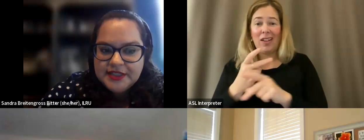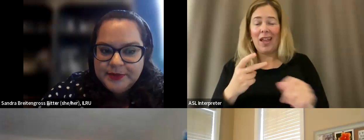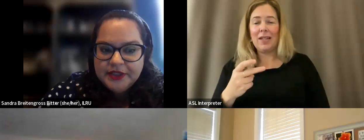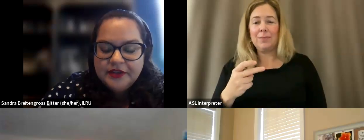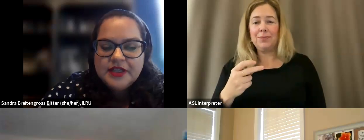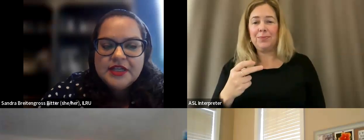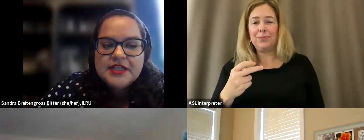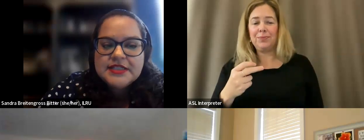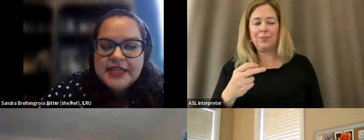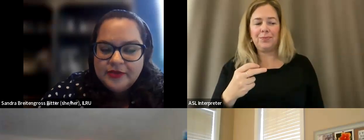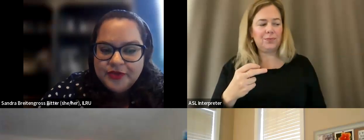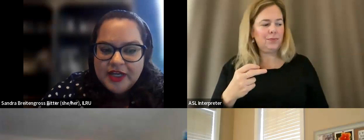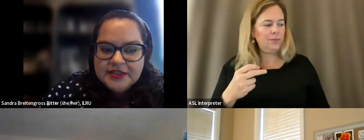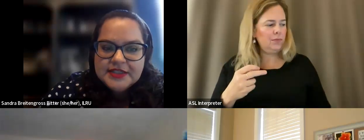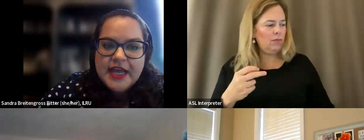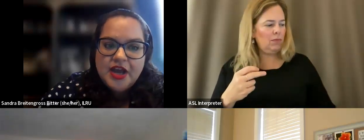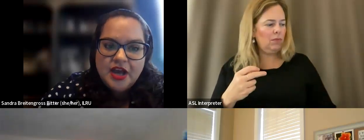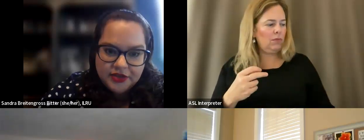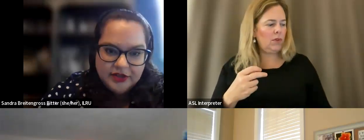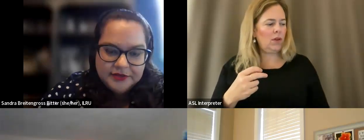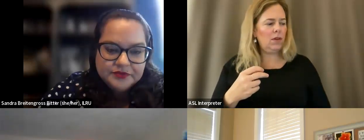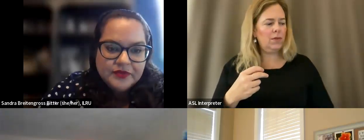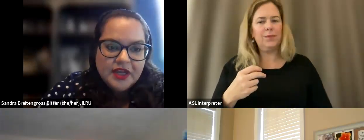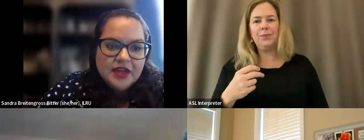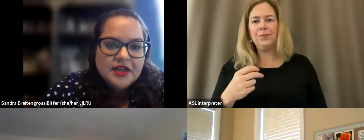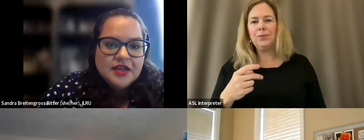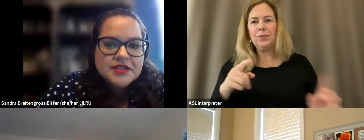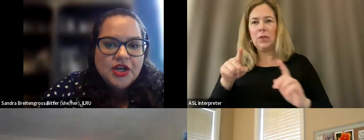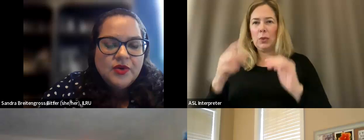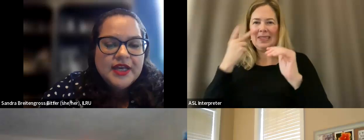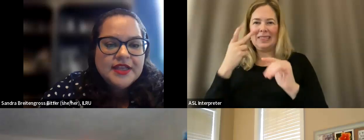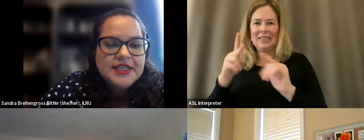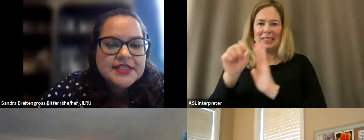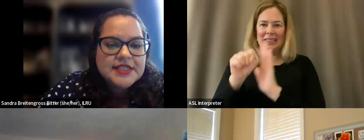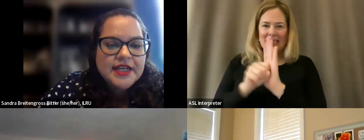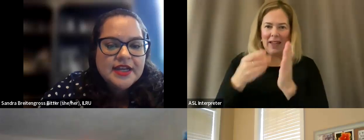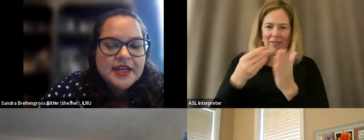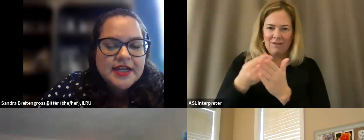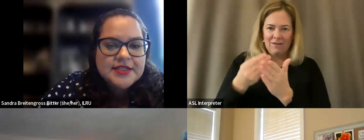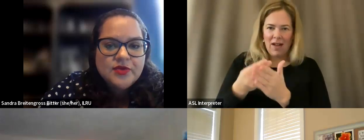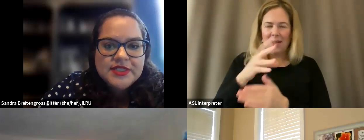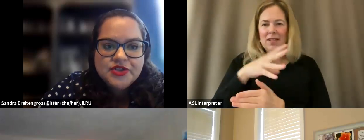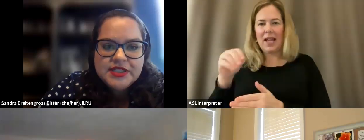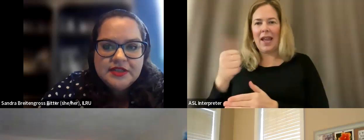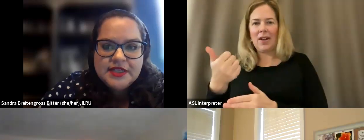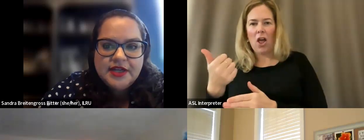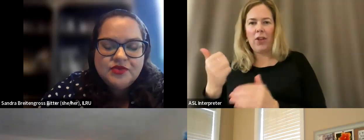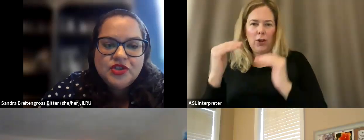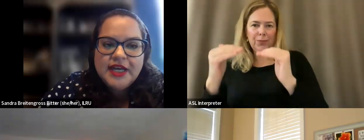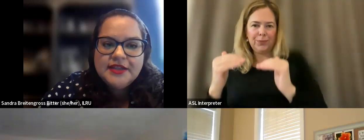funds in the SPIL, state funds, and other. So this, it is always